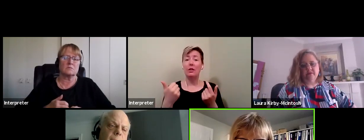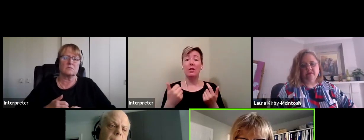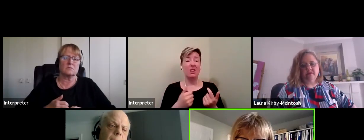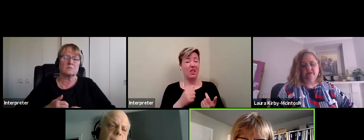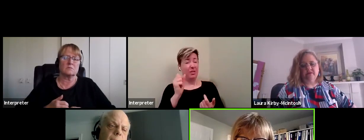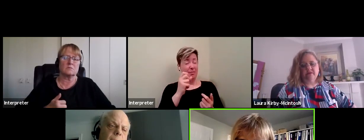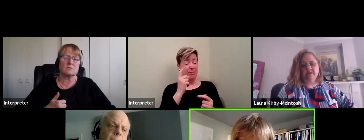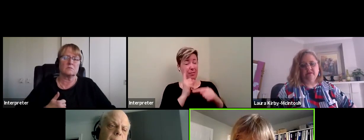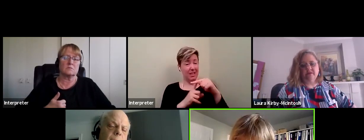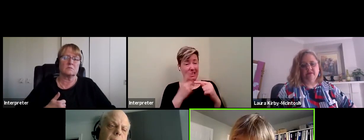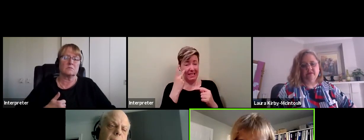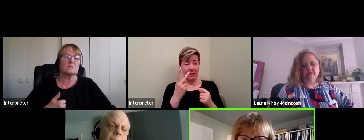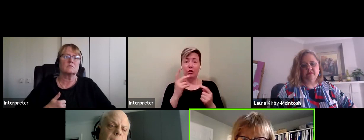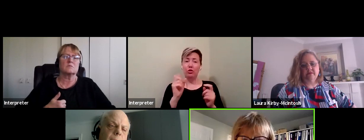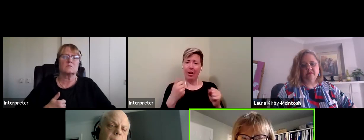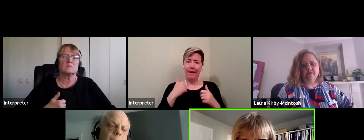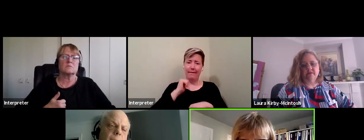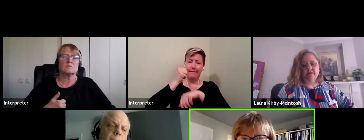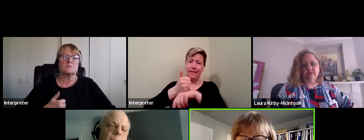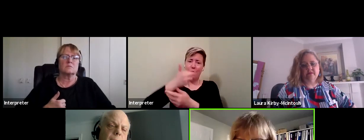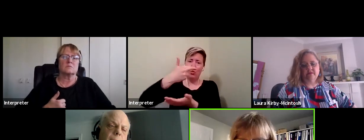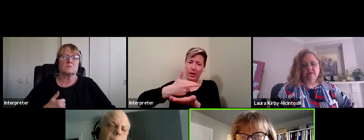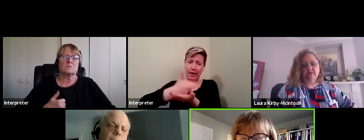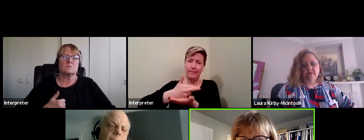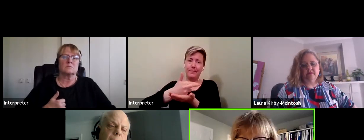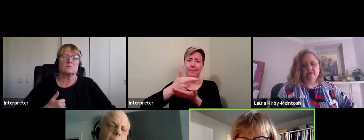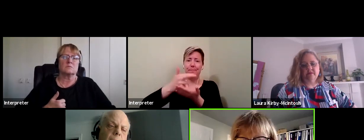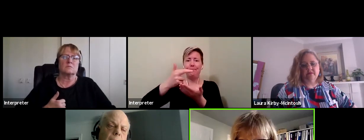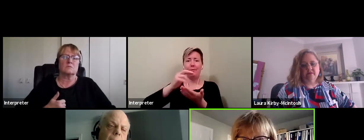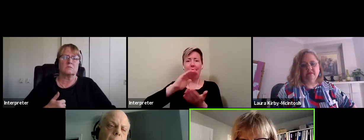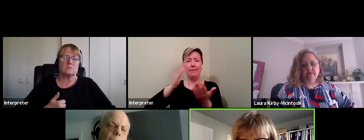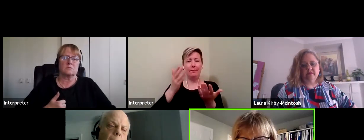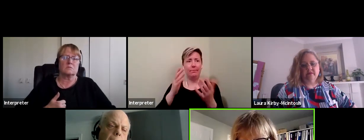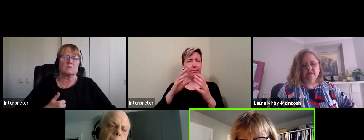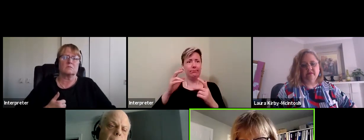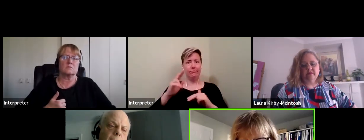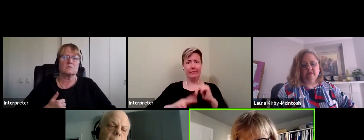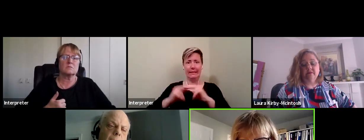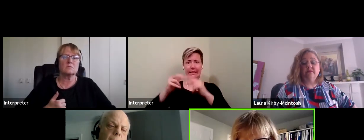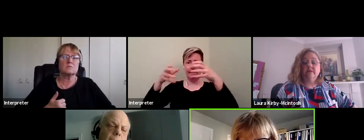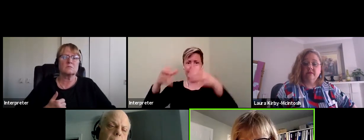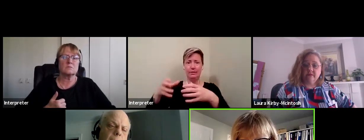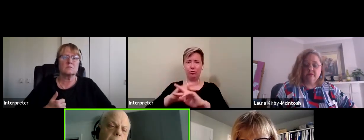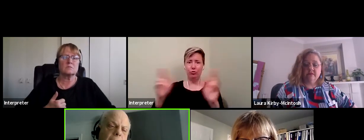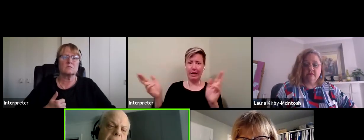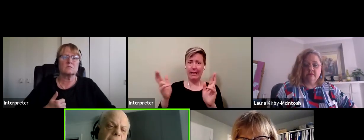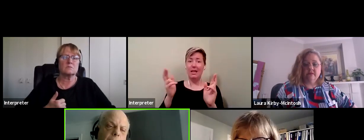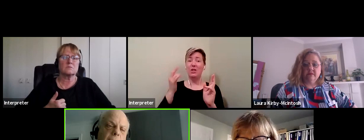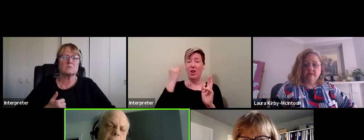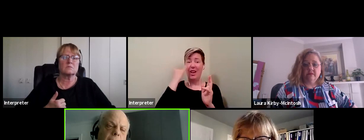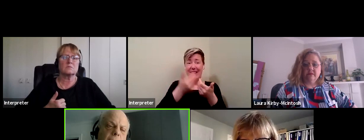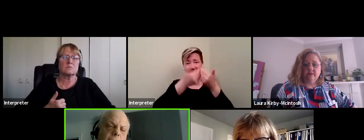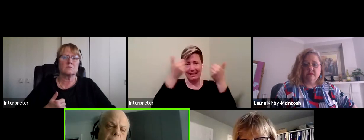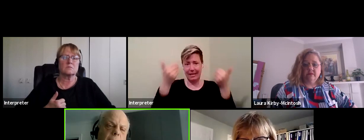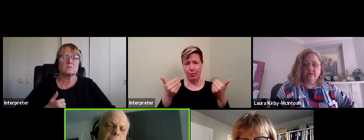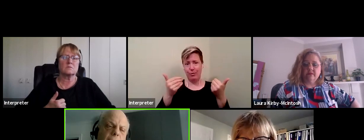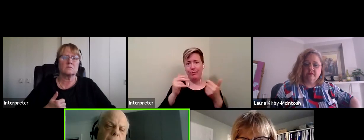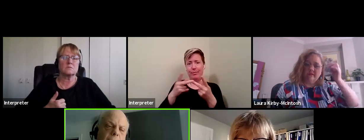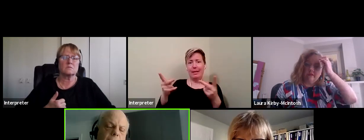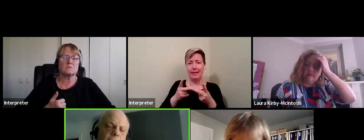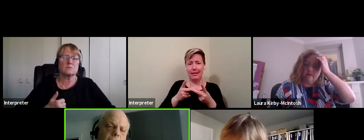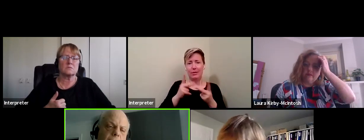facilities that this actually should be a separate unit for people who need these supports in place. Okay, by a separate unit. We just need